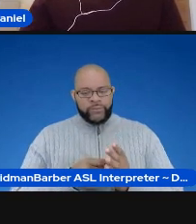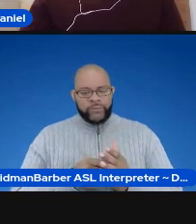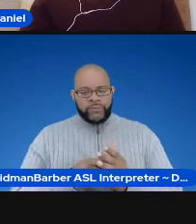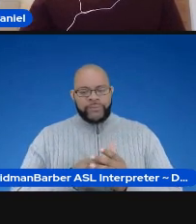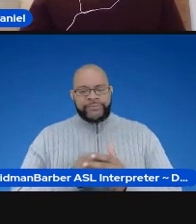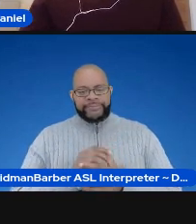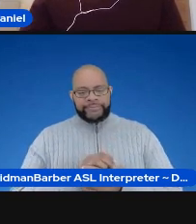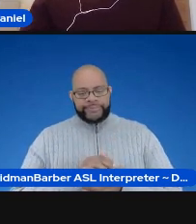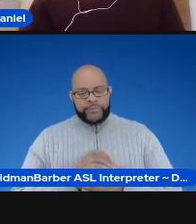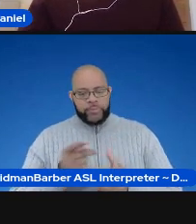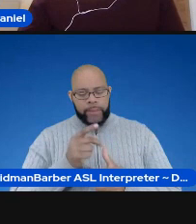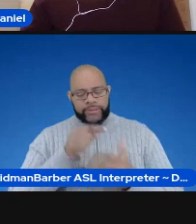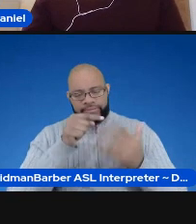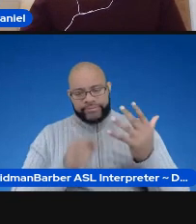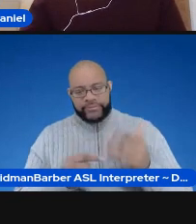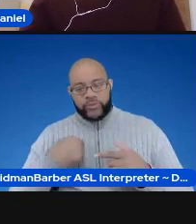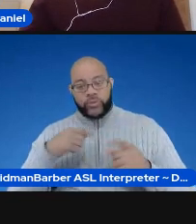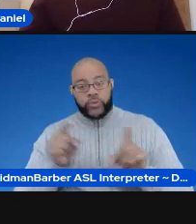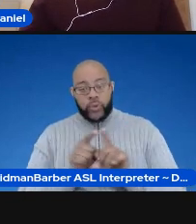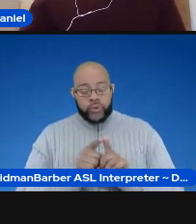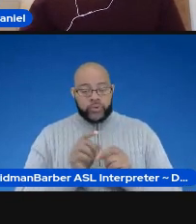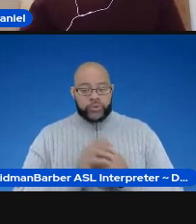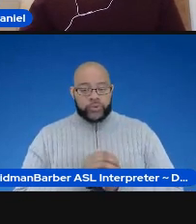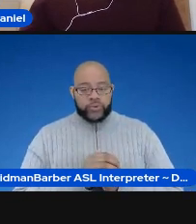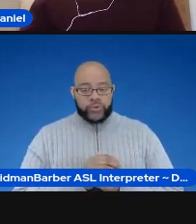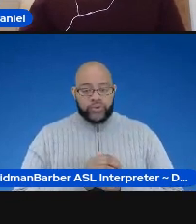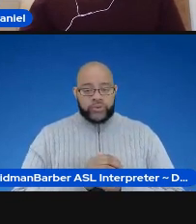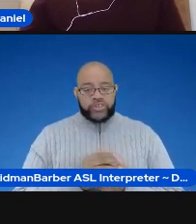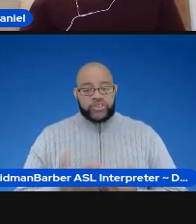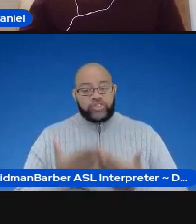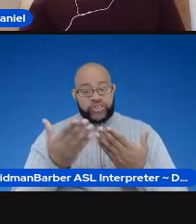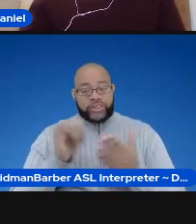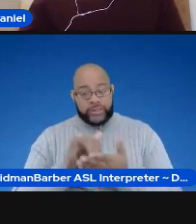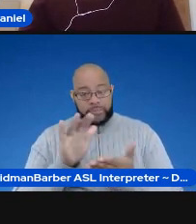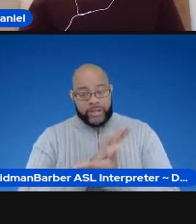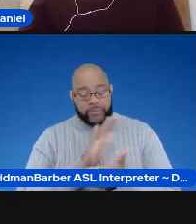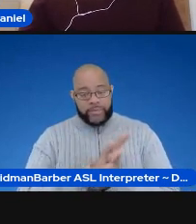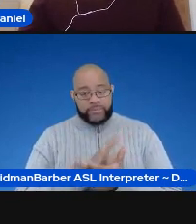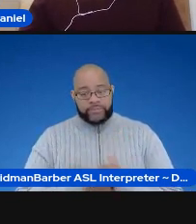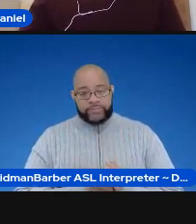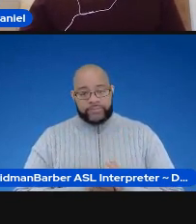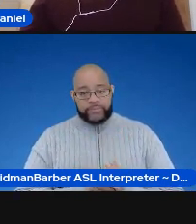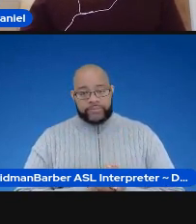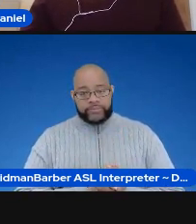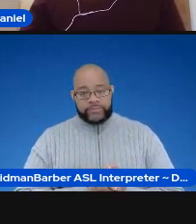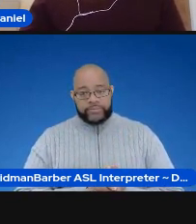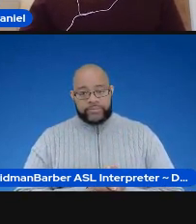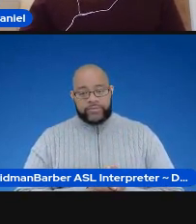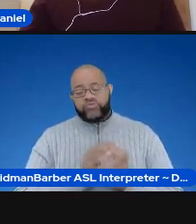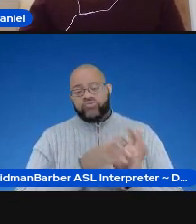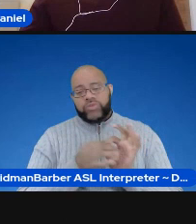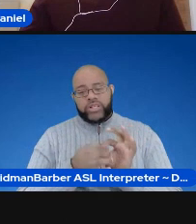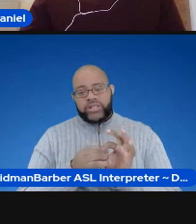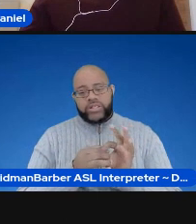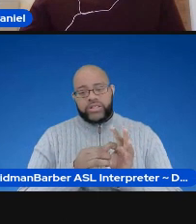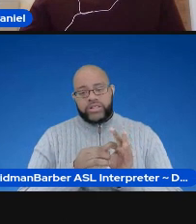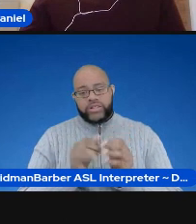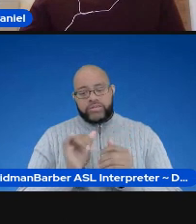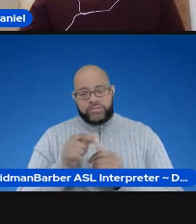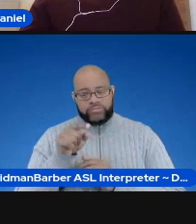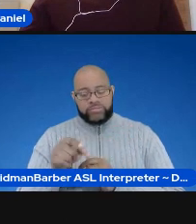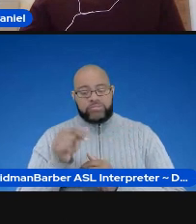findings. We also have suggested in this paper that the association is actually causal. So